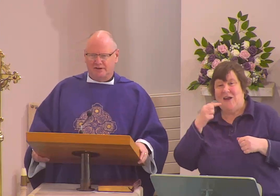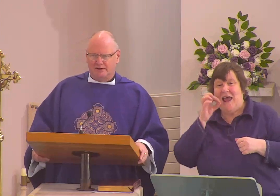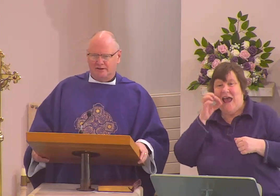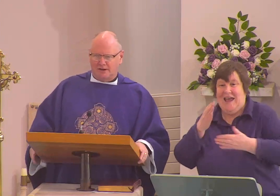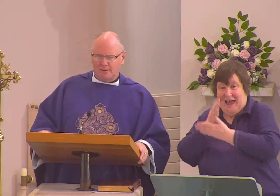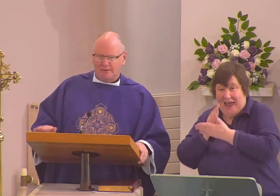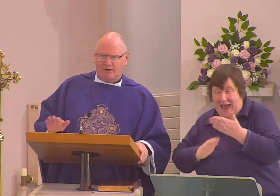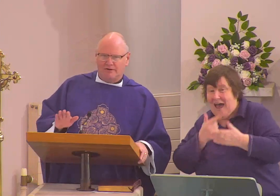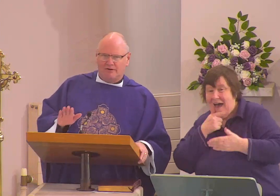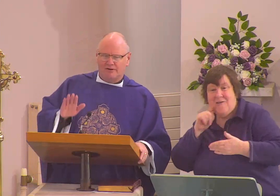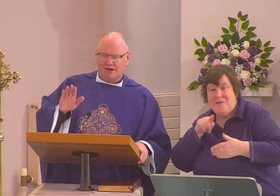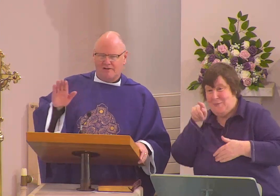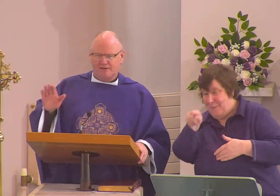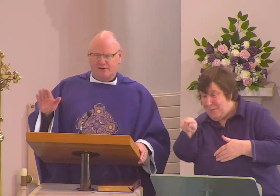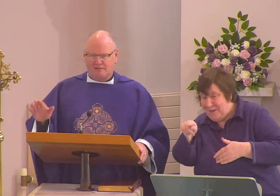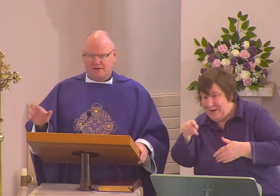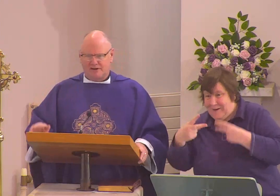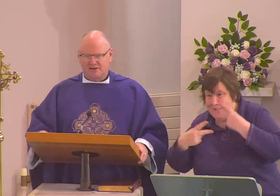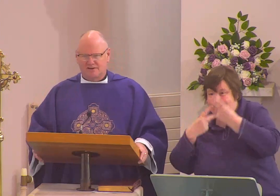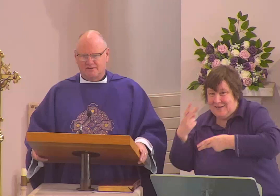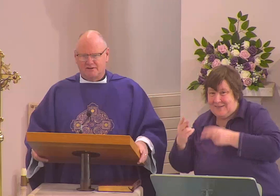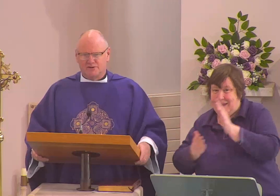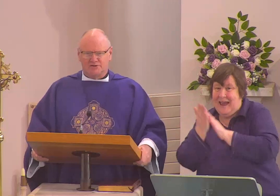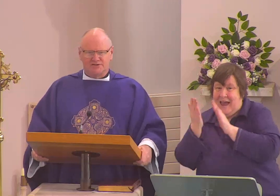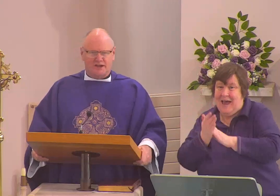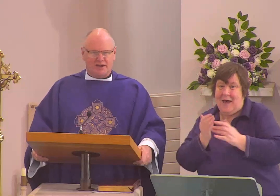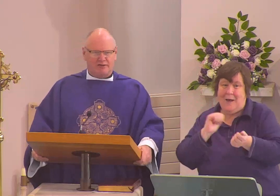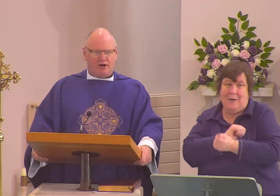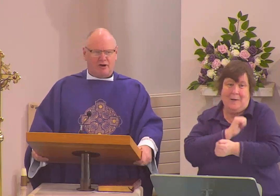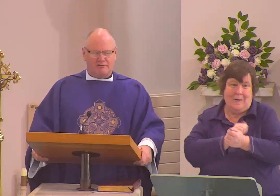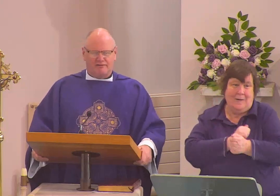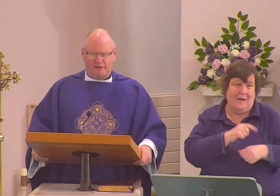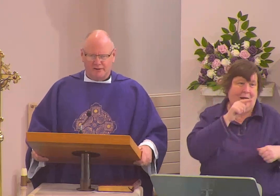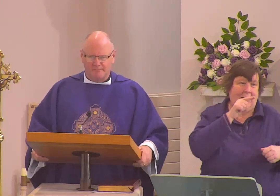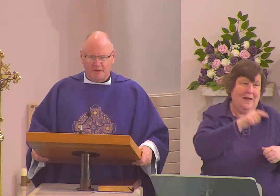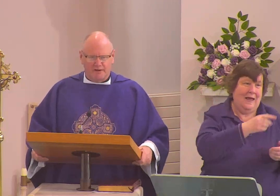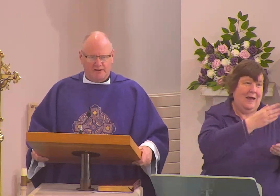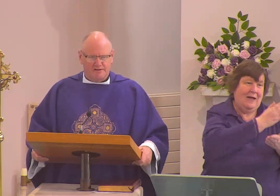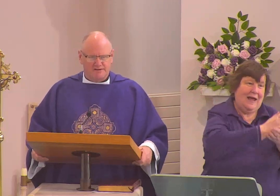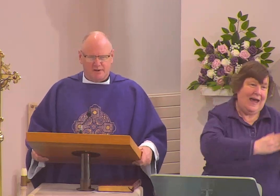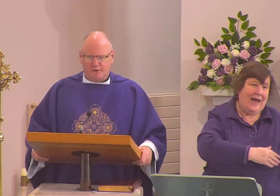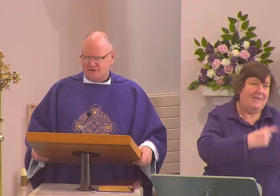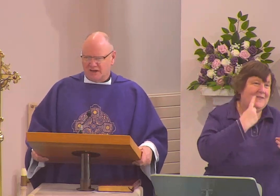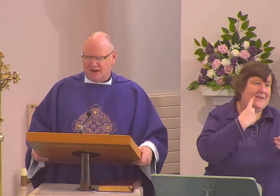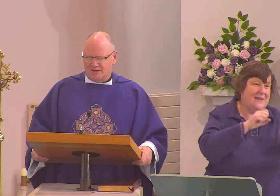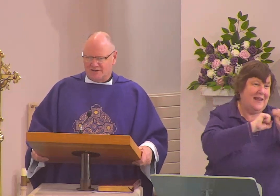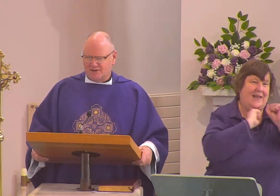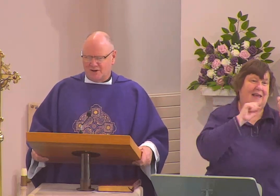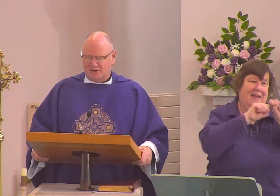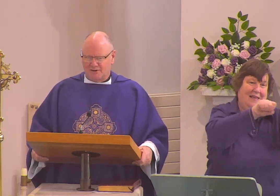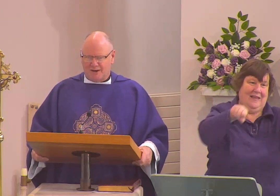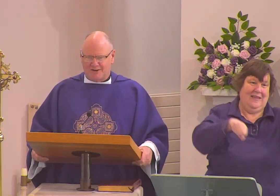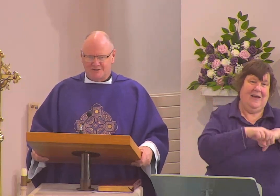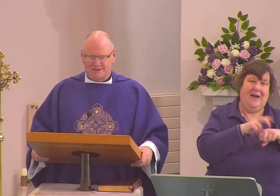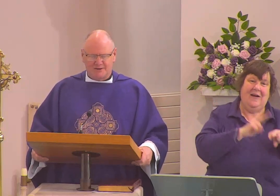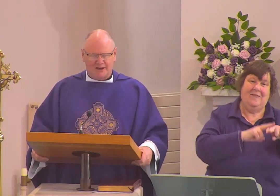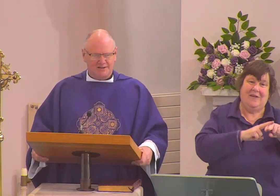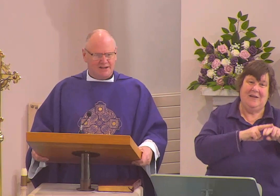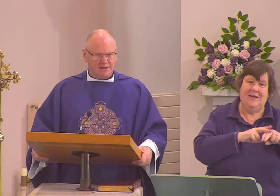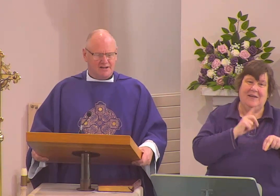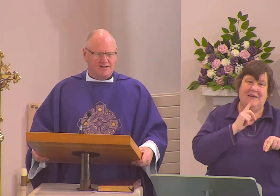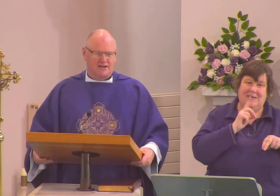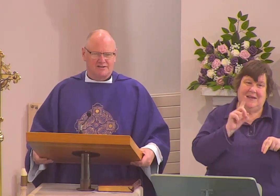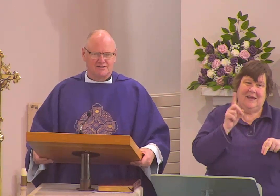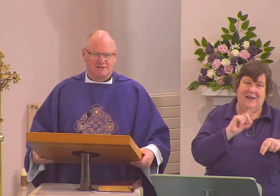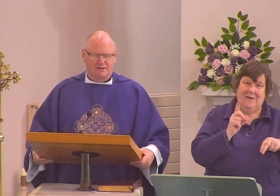Birthday, and maybe the other half of the congregation to say the Our Father, and see which lasts out the best. I